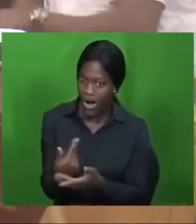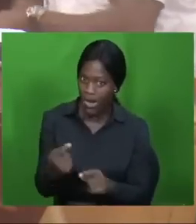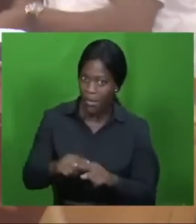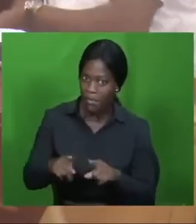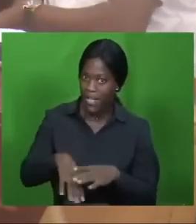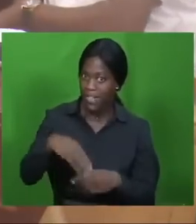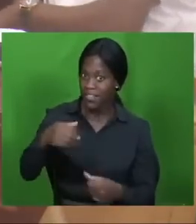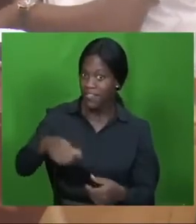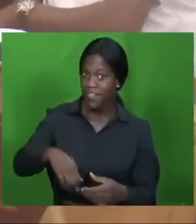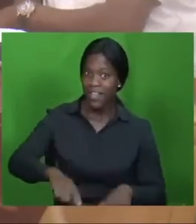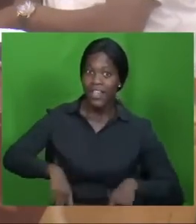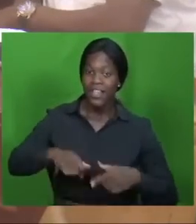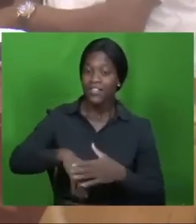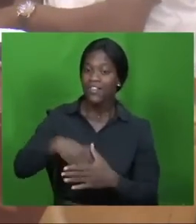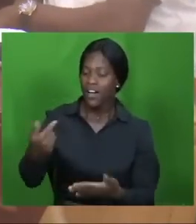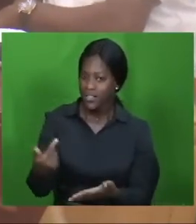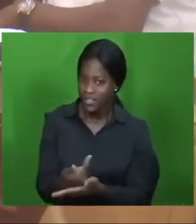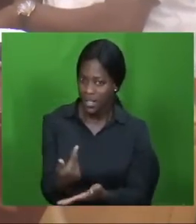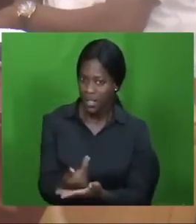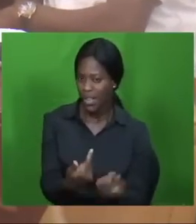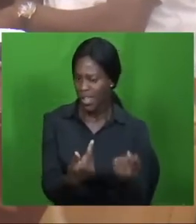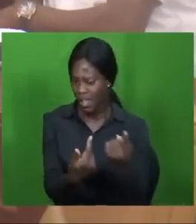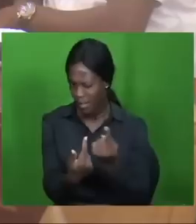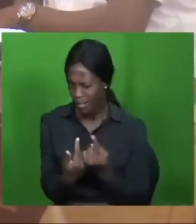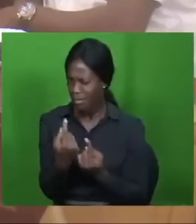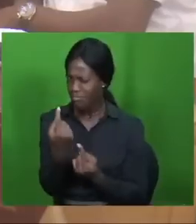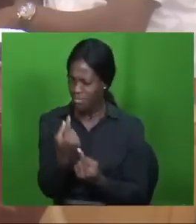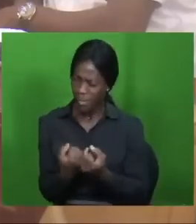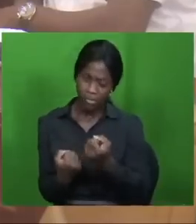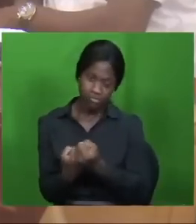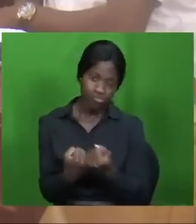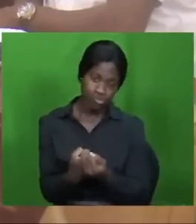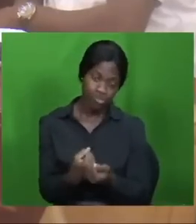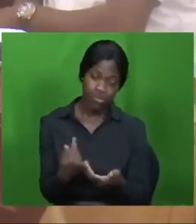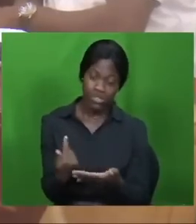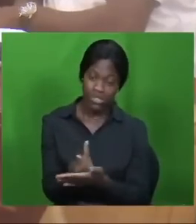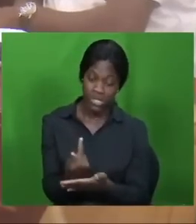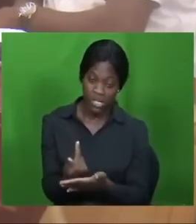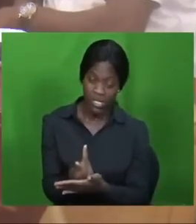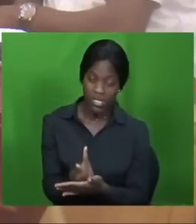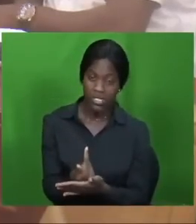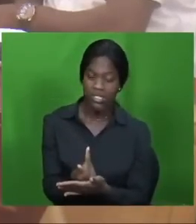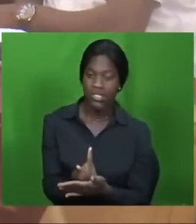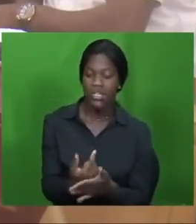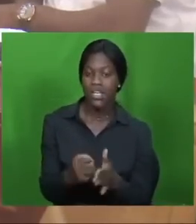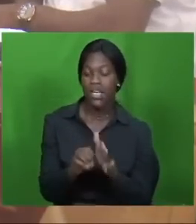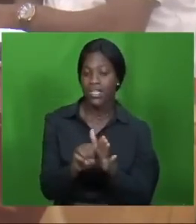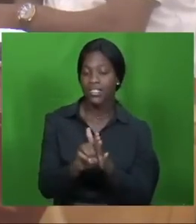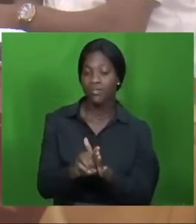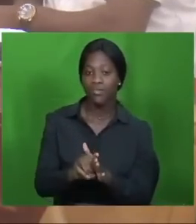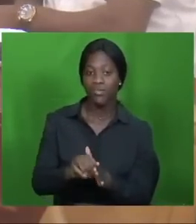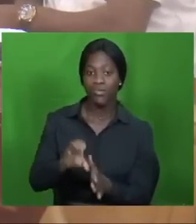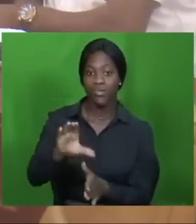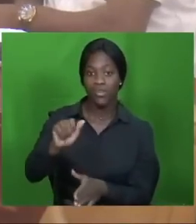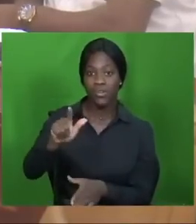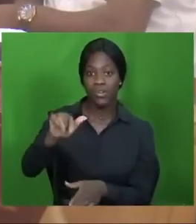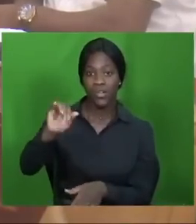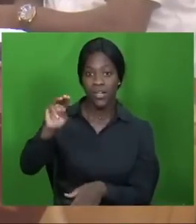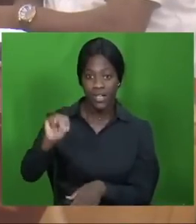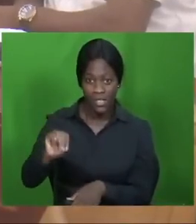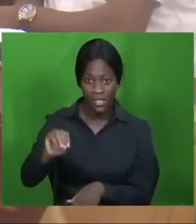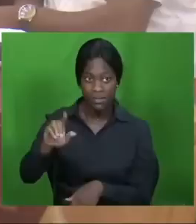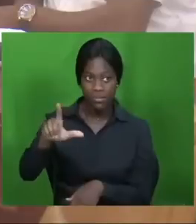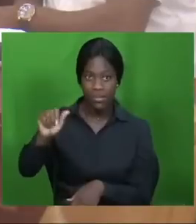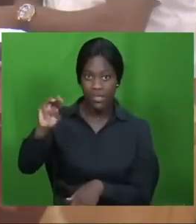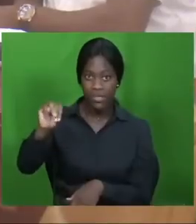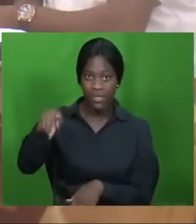the country so that they can continue to support this country. Players like Tariq Lamte and then Inaki Williams are